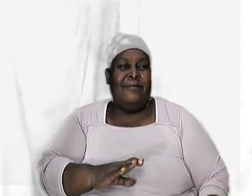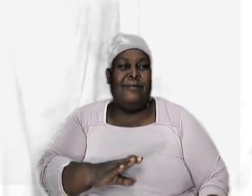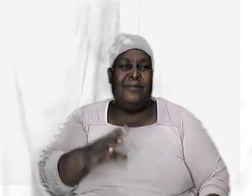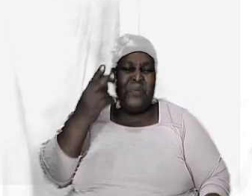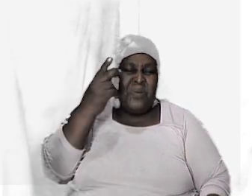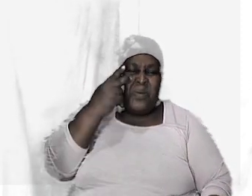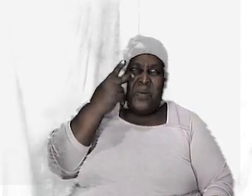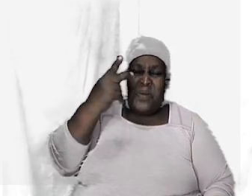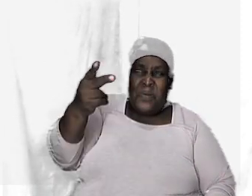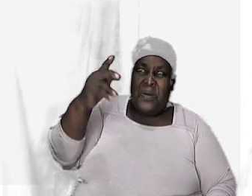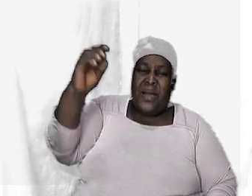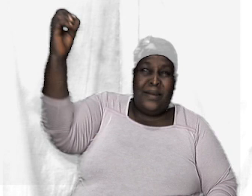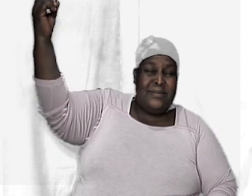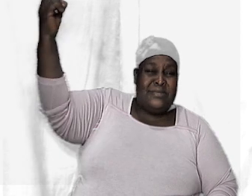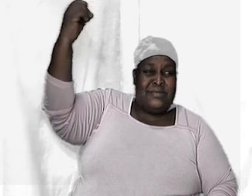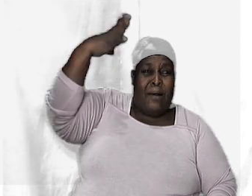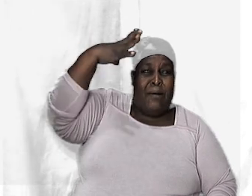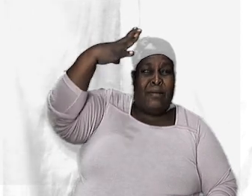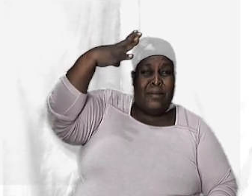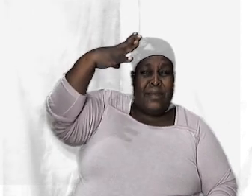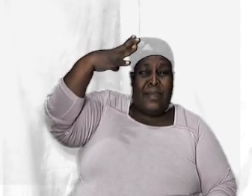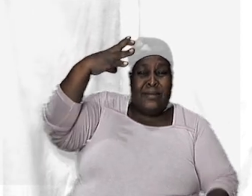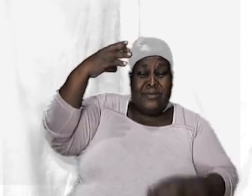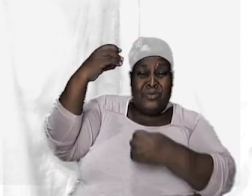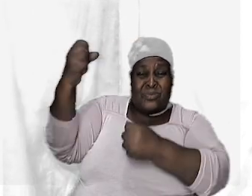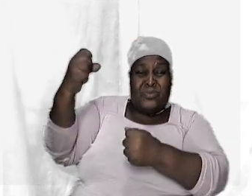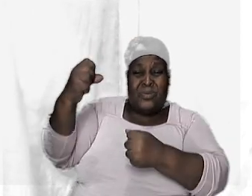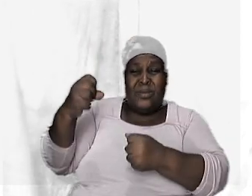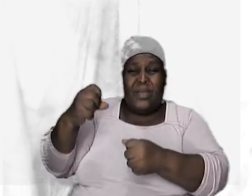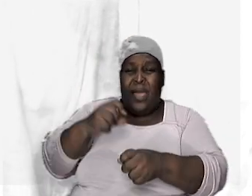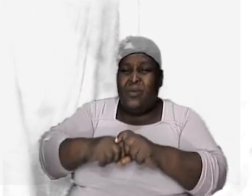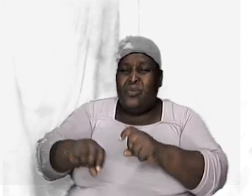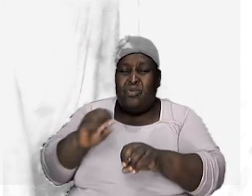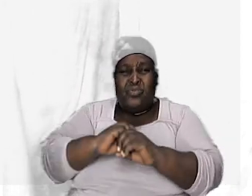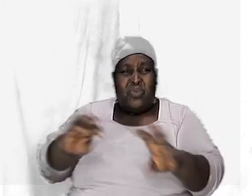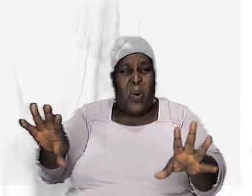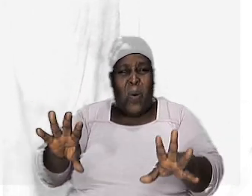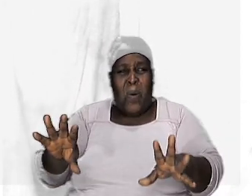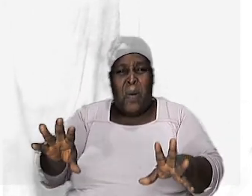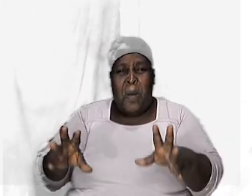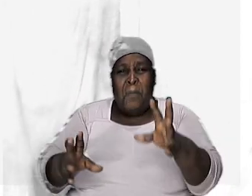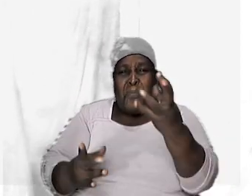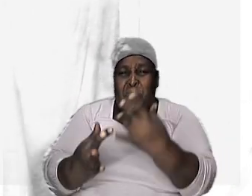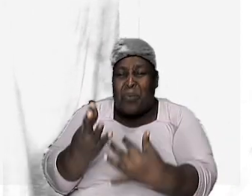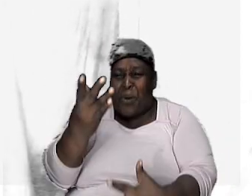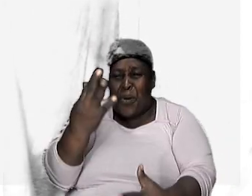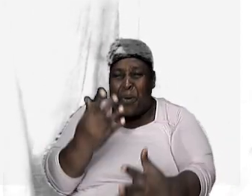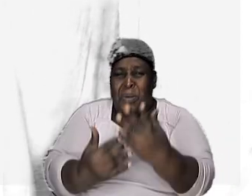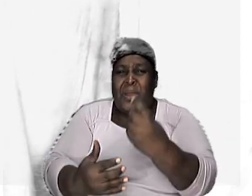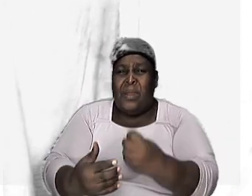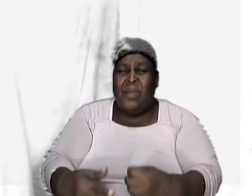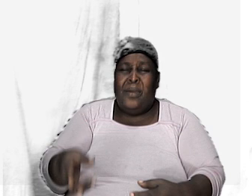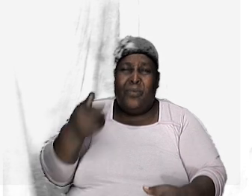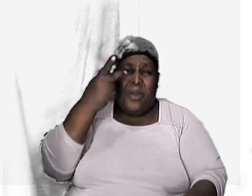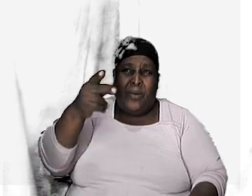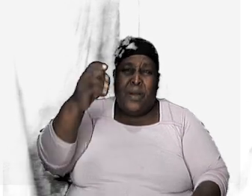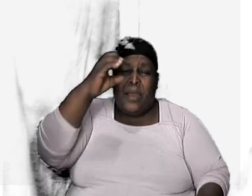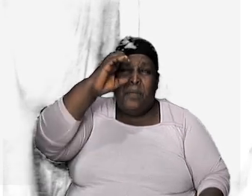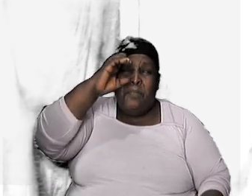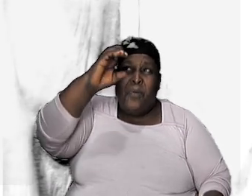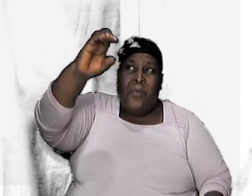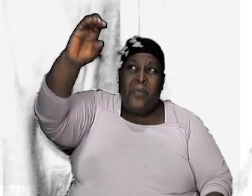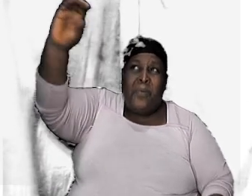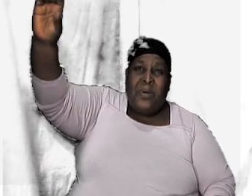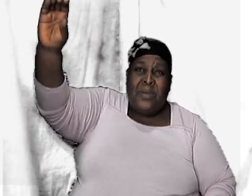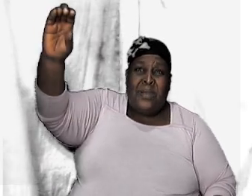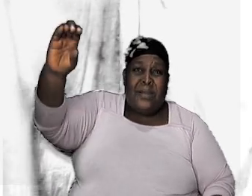sun, amen, and it's all its strength and the fact that we don't burn up. Amen. When you look at the moon that shines in the night, when you look at the tides